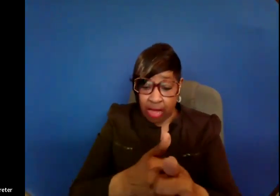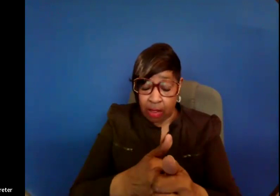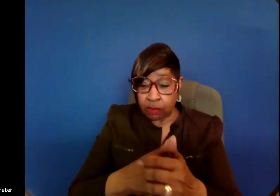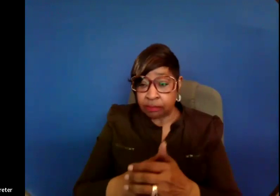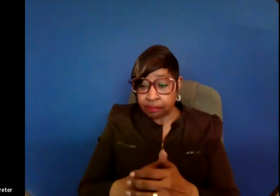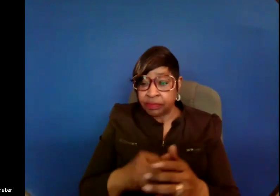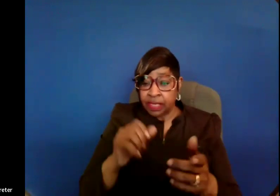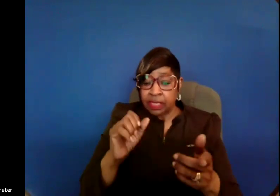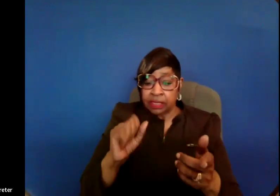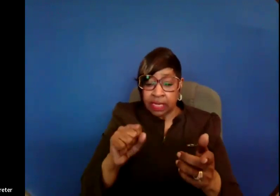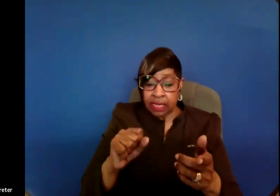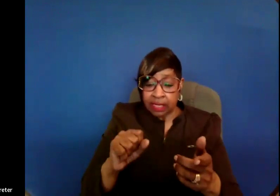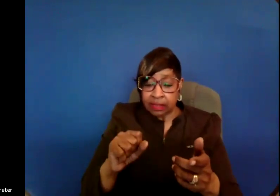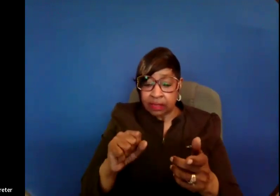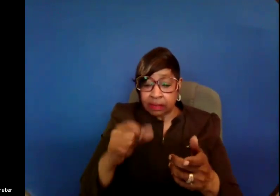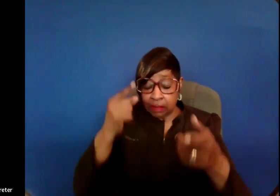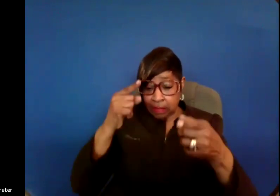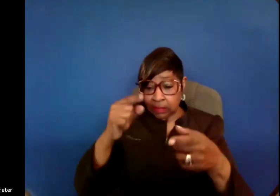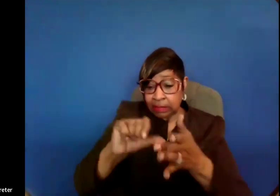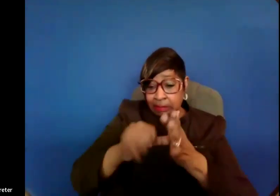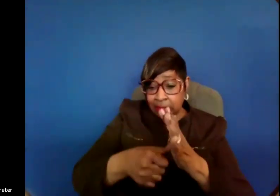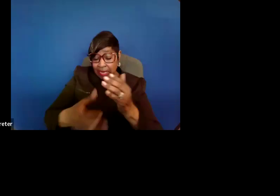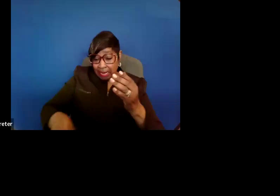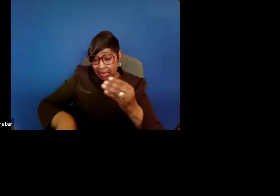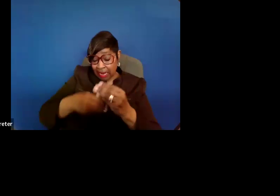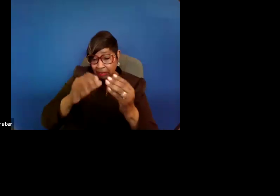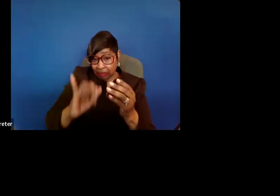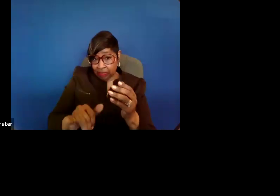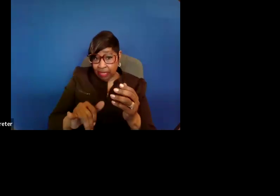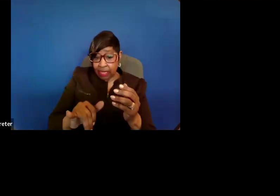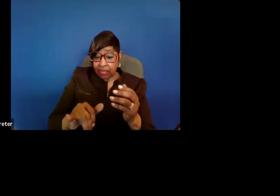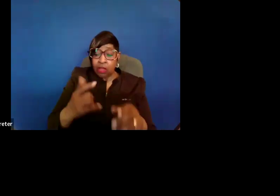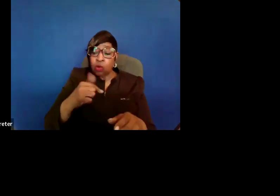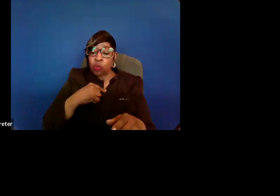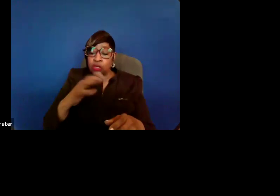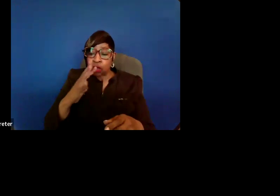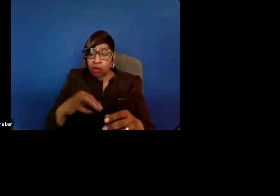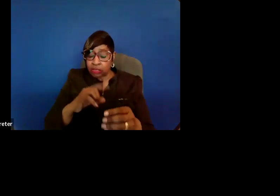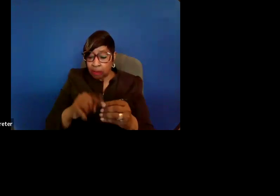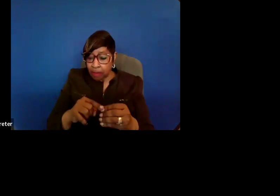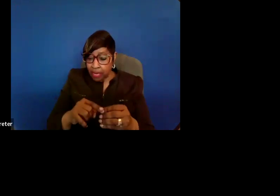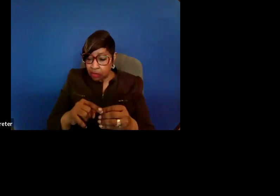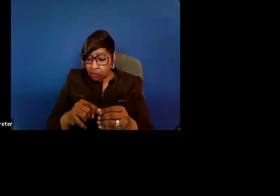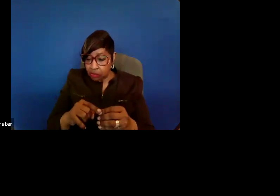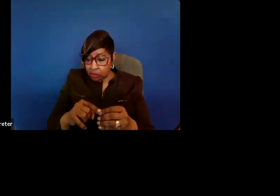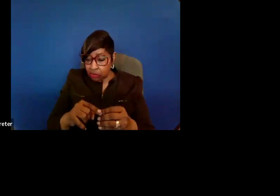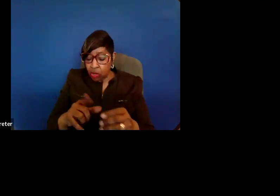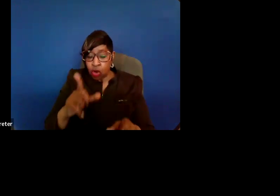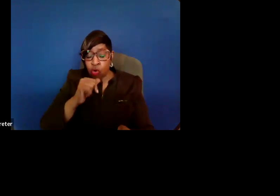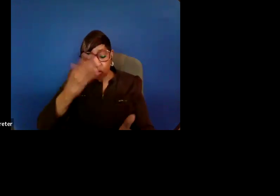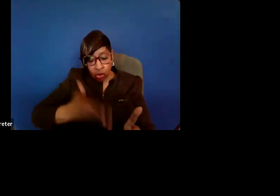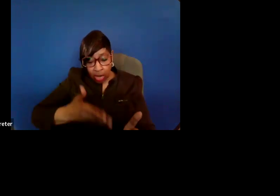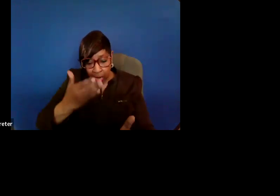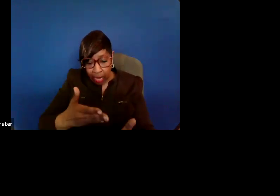Yeah, just to echo on that too. We talked about, or you heard today about who you are,